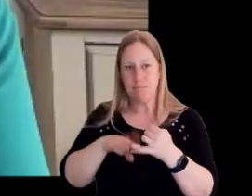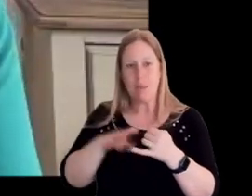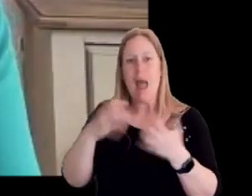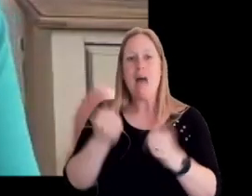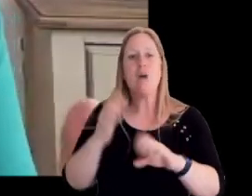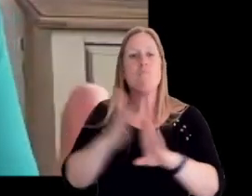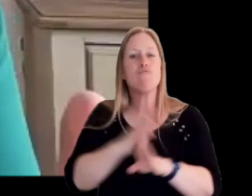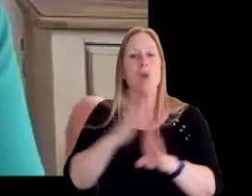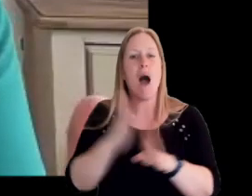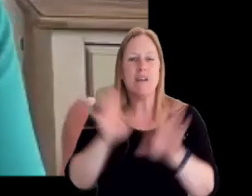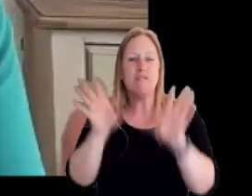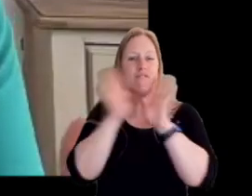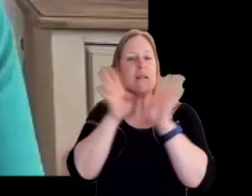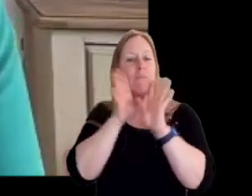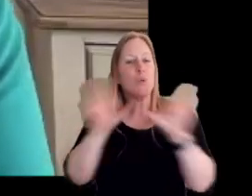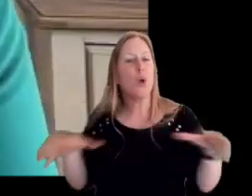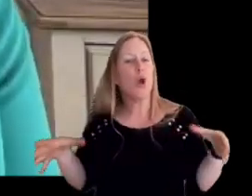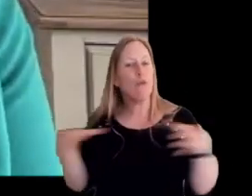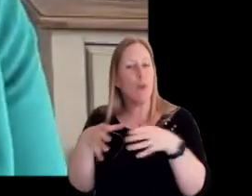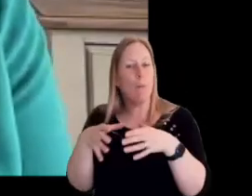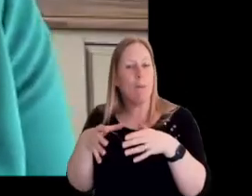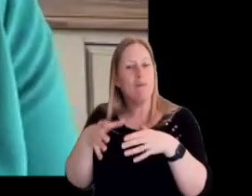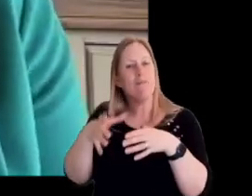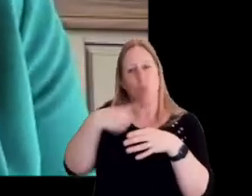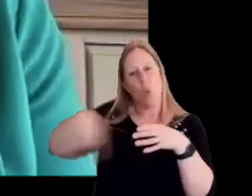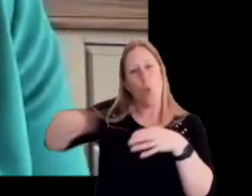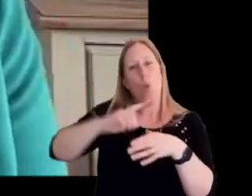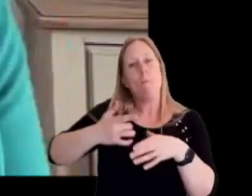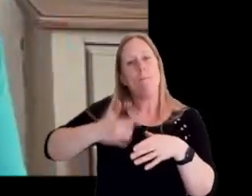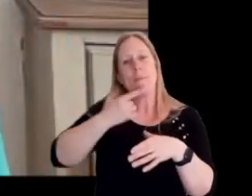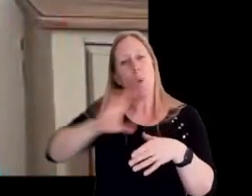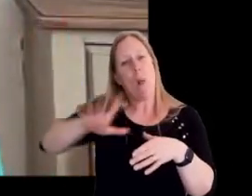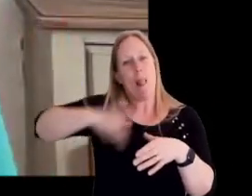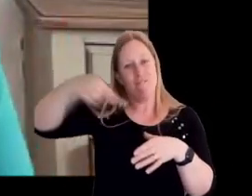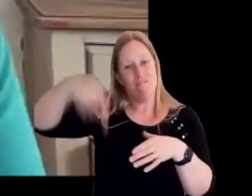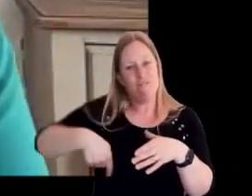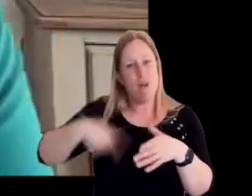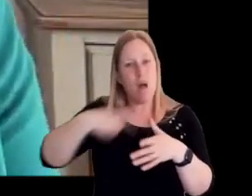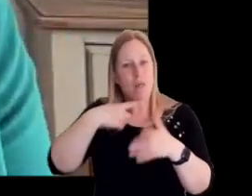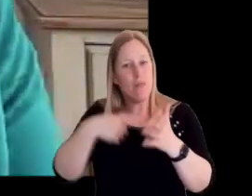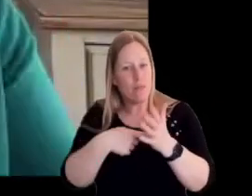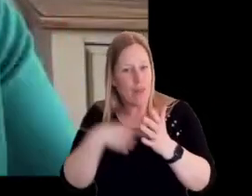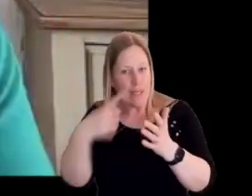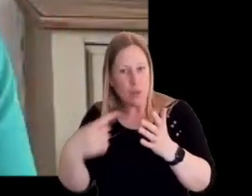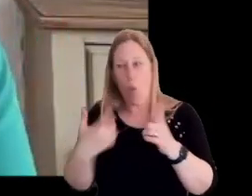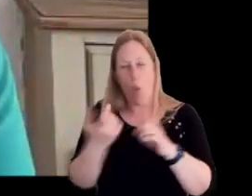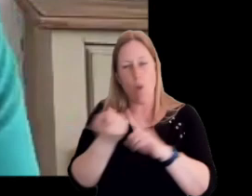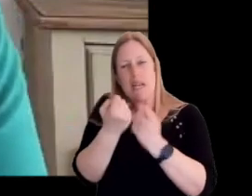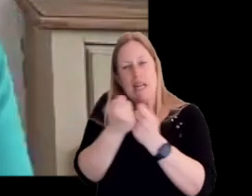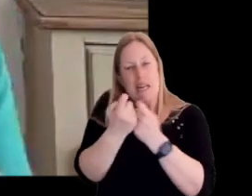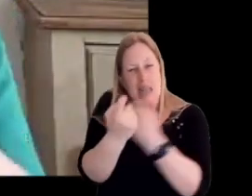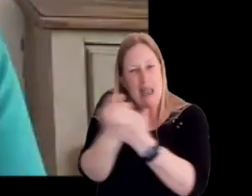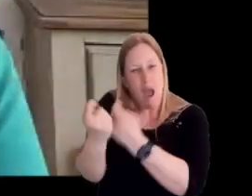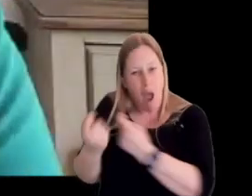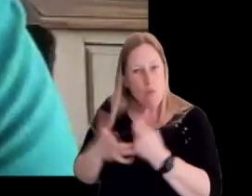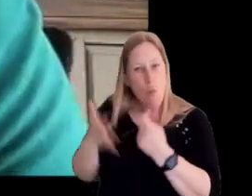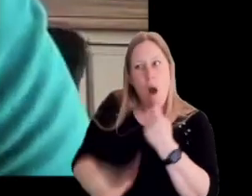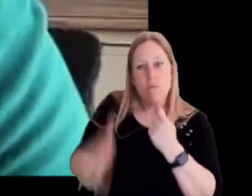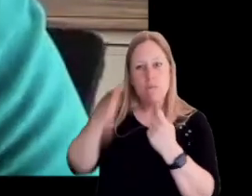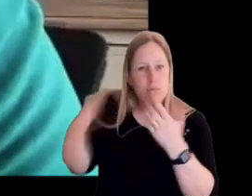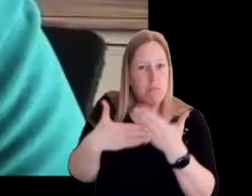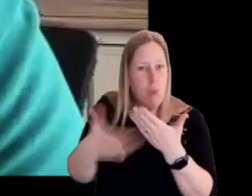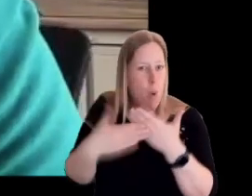do have a private Facebook group for people who are living in Thanet or surrounding and wants to